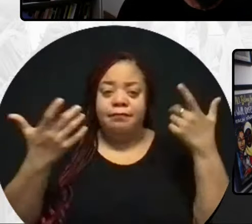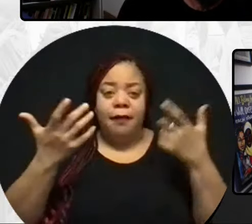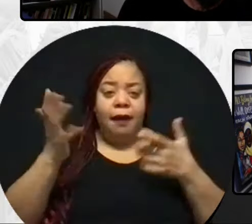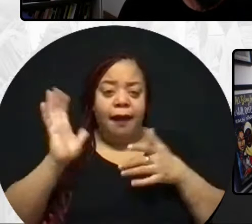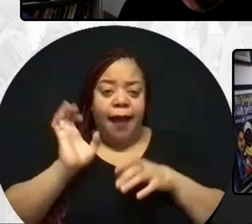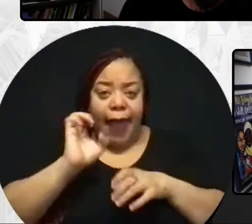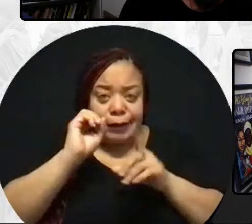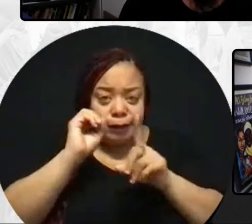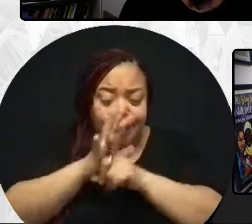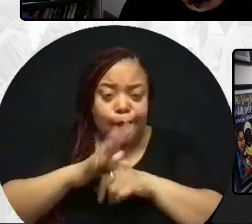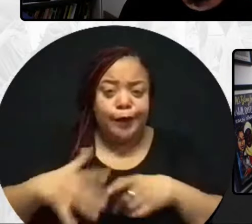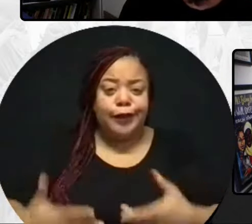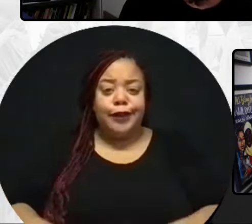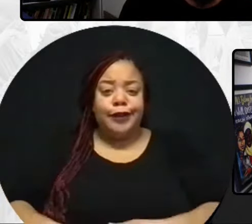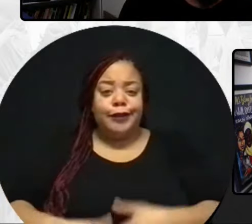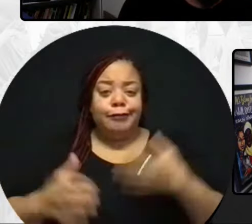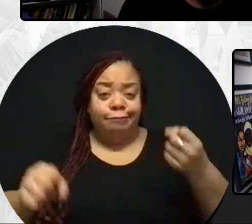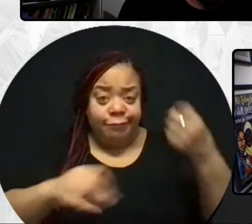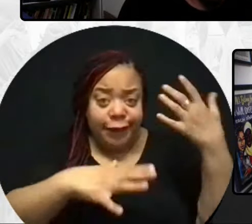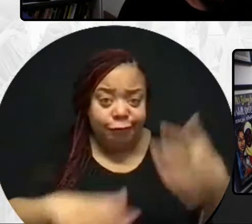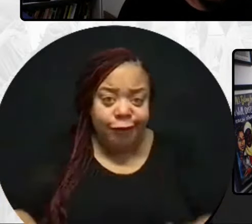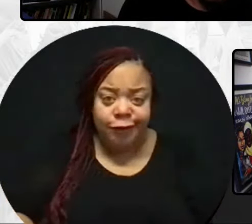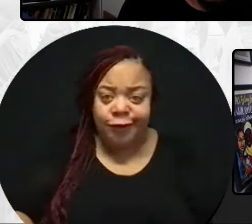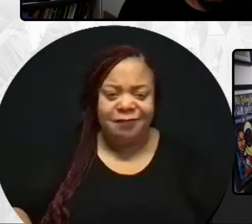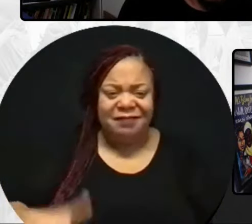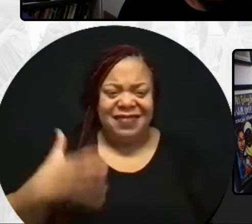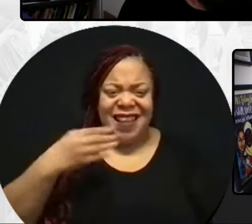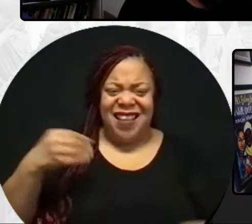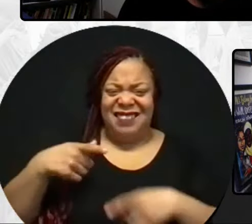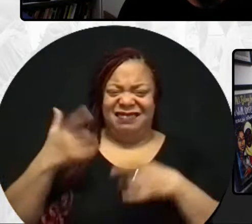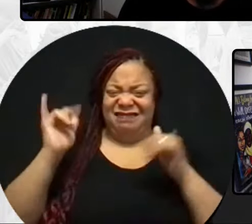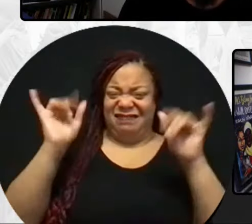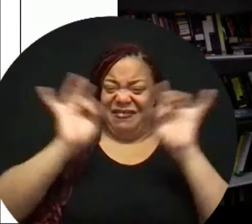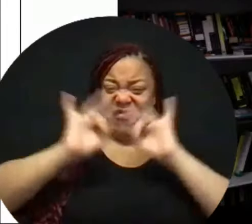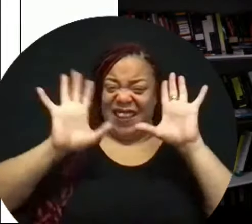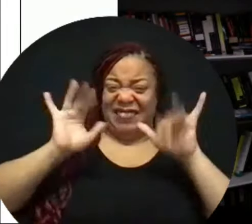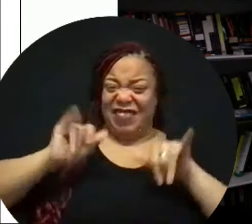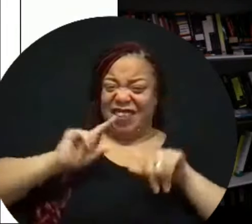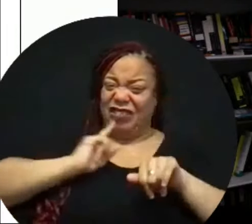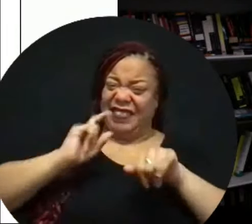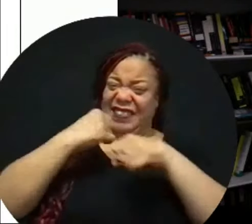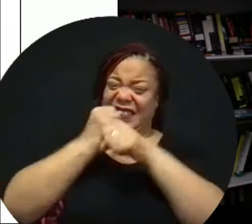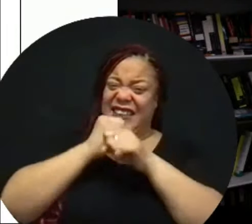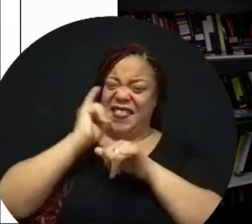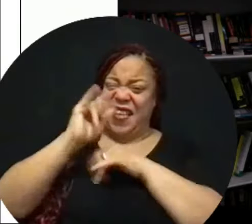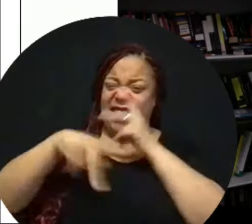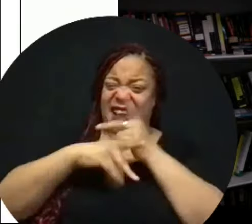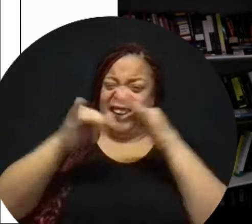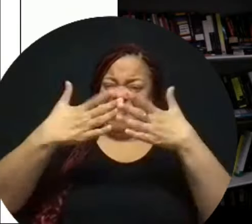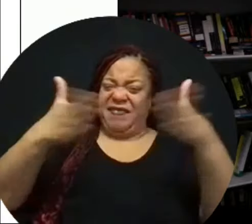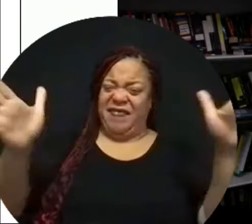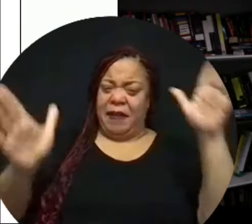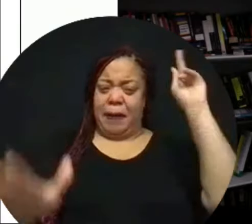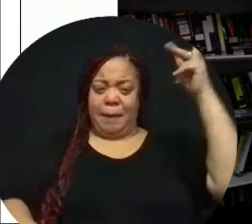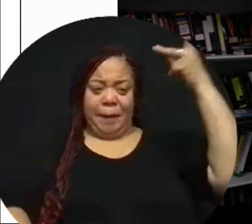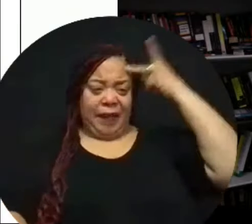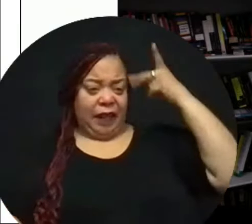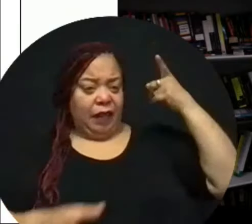political ecology that we're dealing with in a contemporary moment. And I think that what happens in terms of